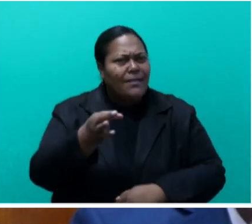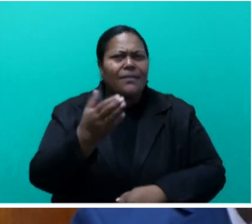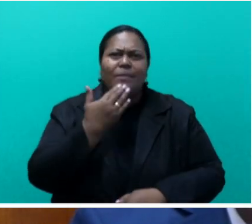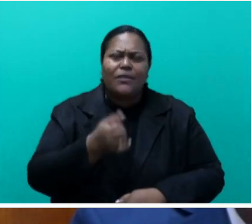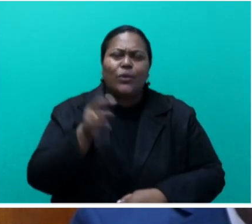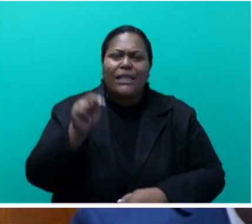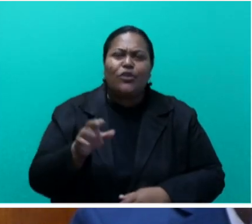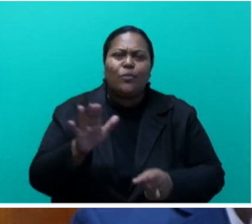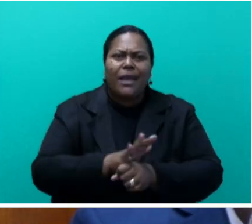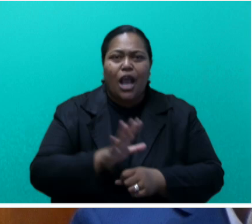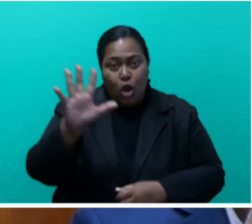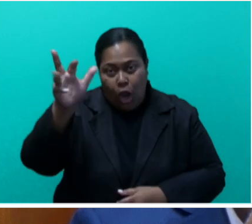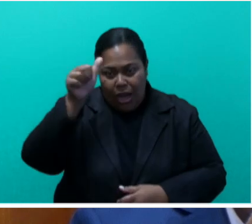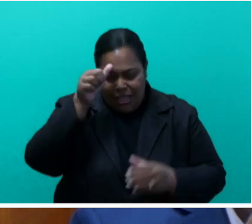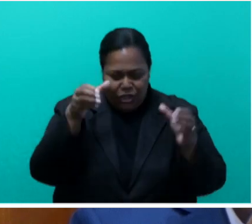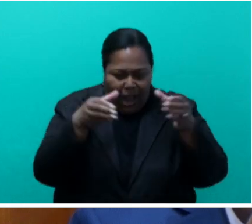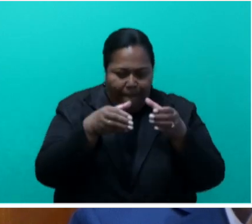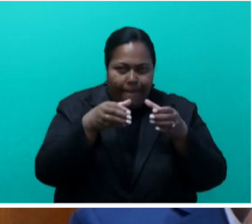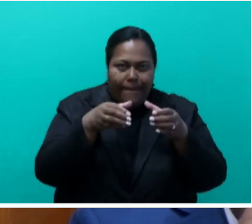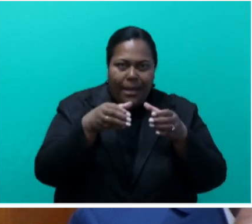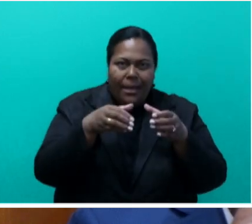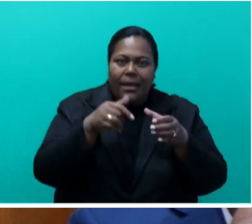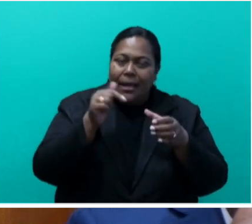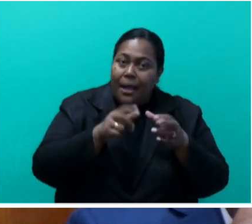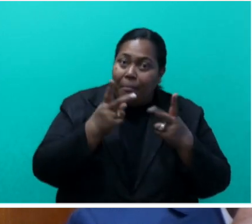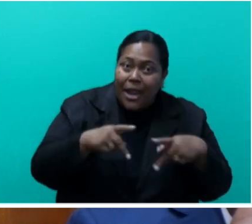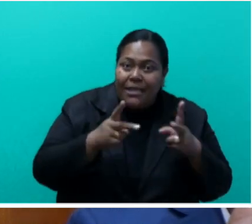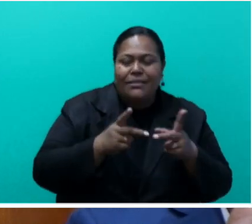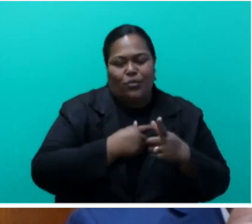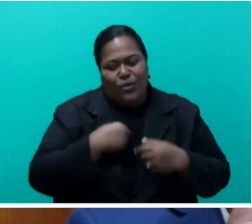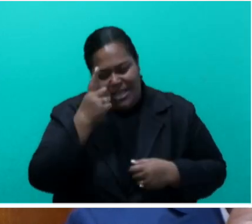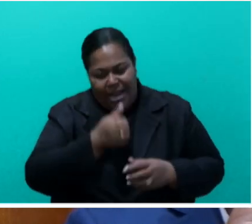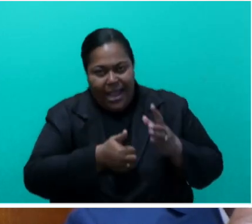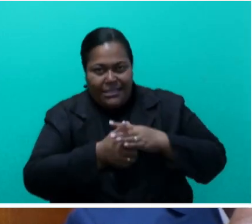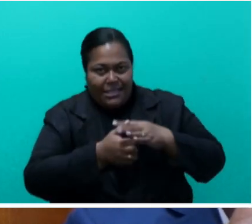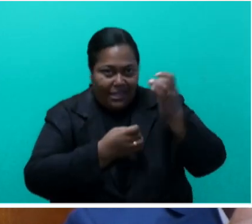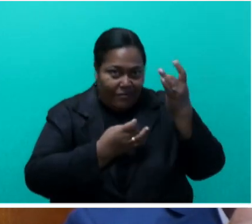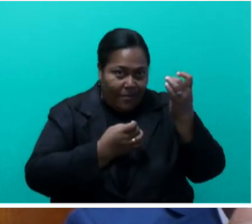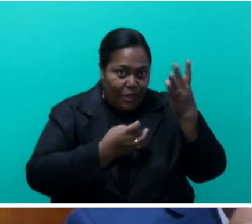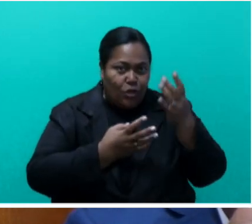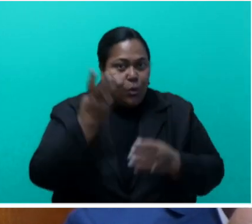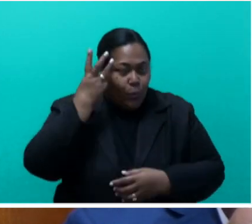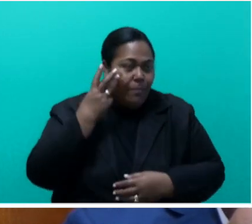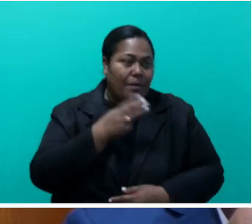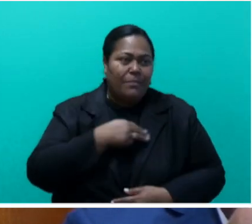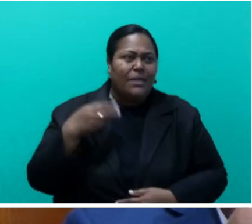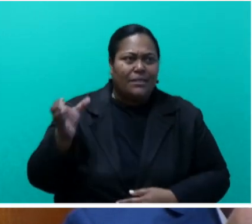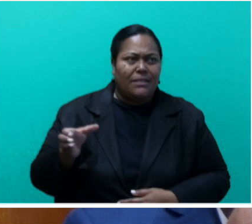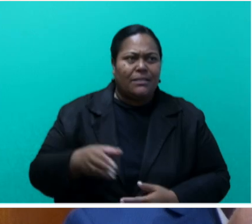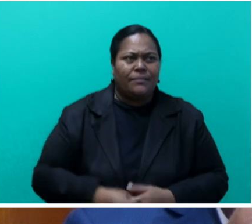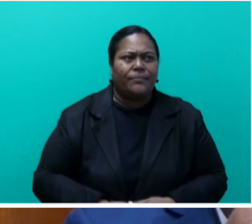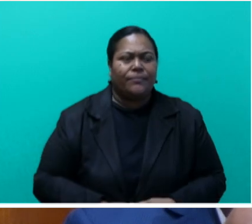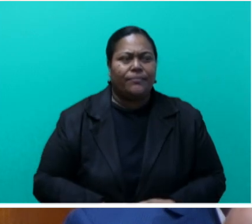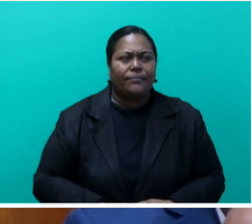hub where we can access information as women ministers don't